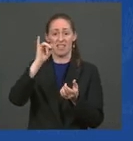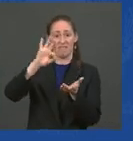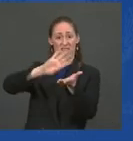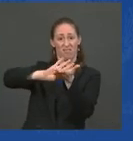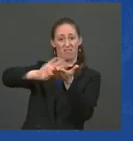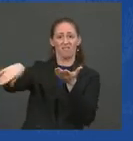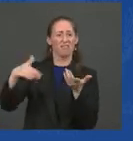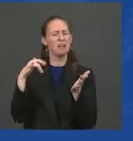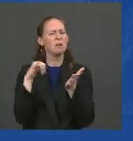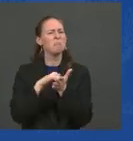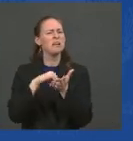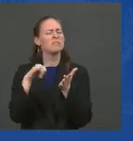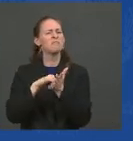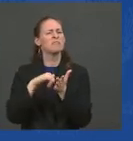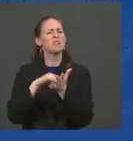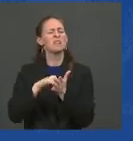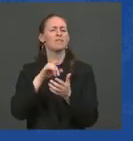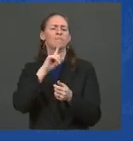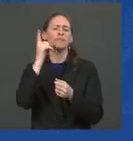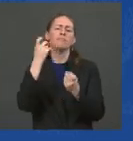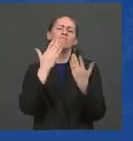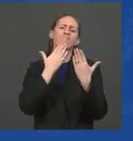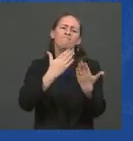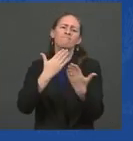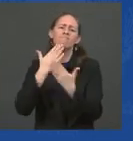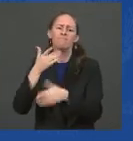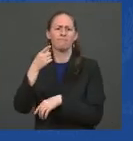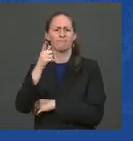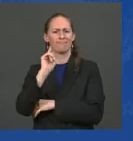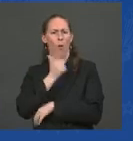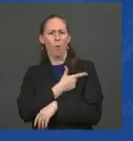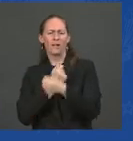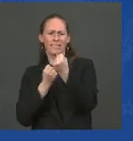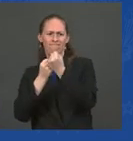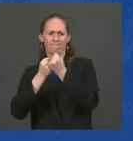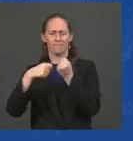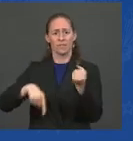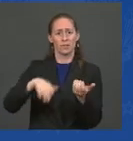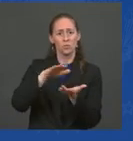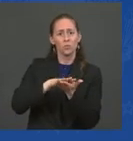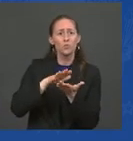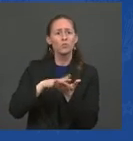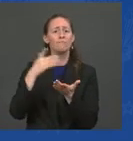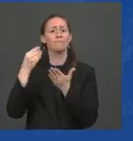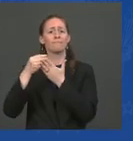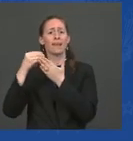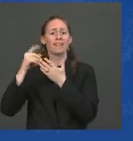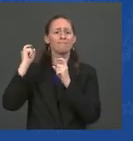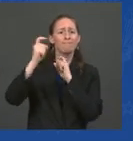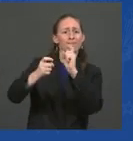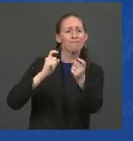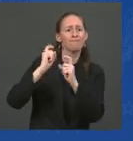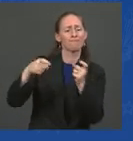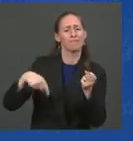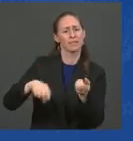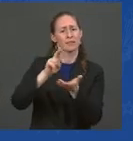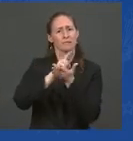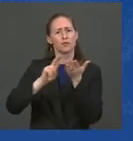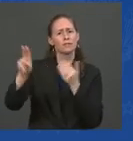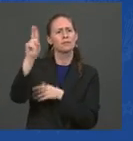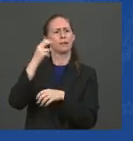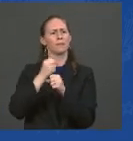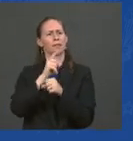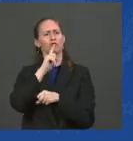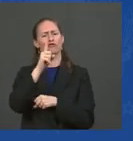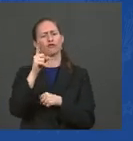immensely, my friend, for your loyalty to this university, your generosity to this university, and your commitment to human rights. It means a great deal. Thank